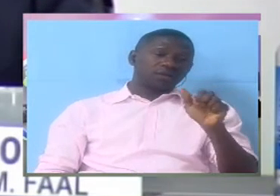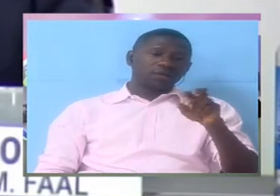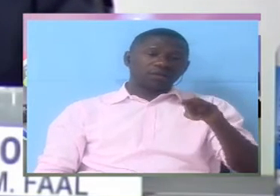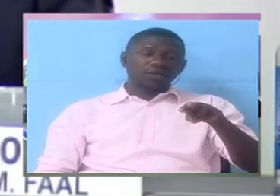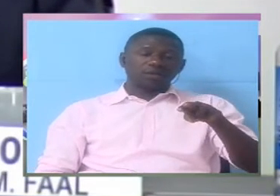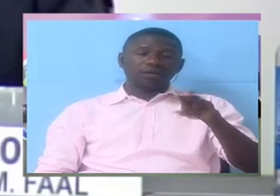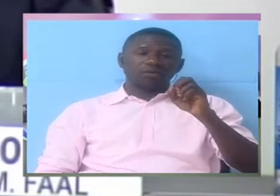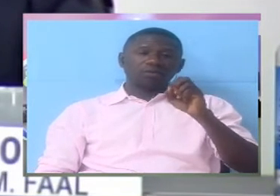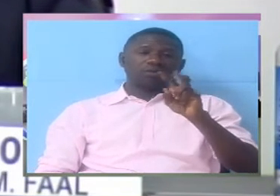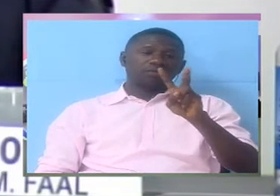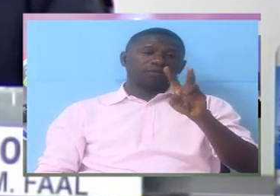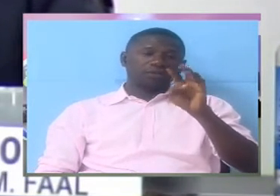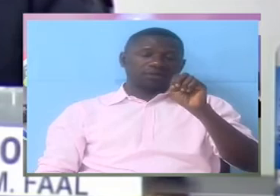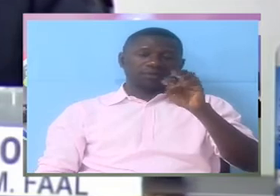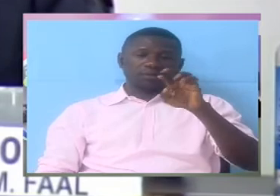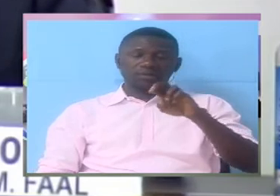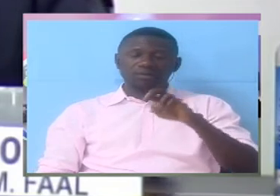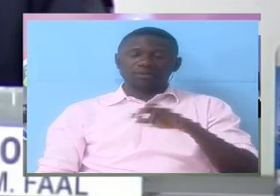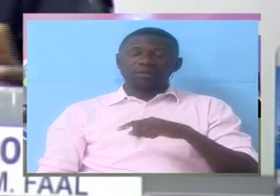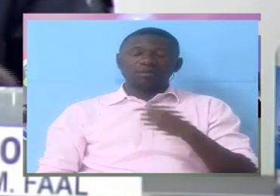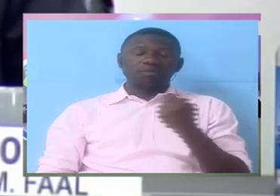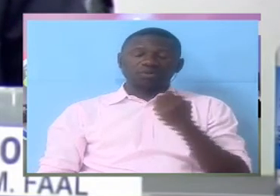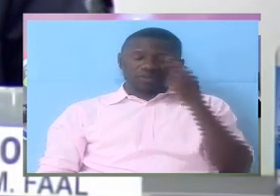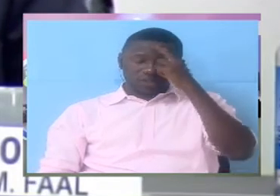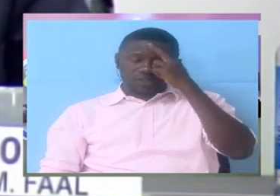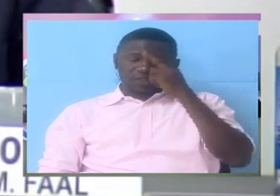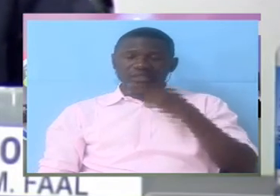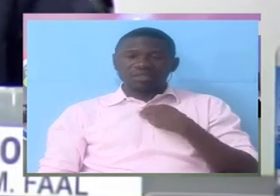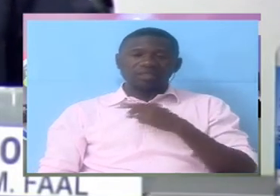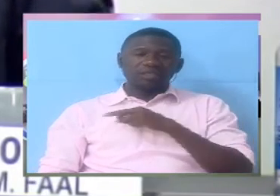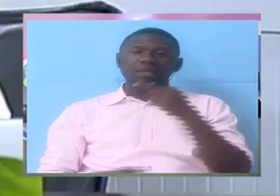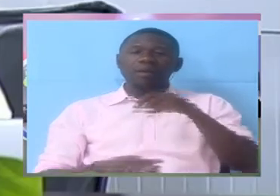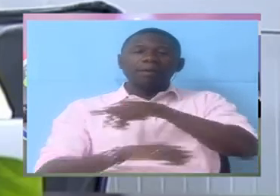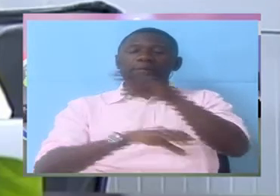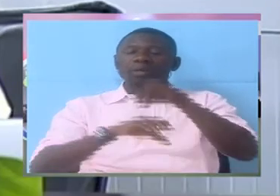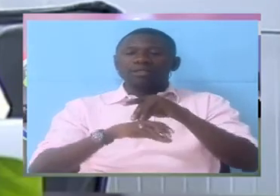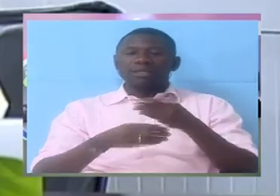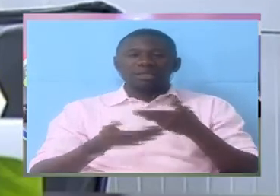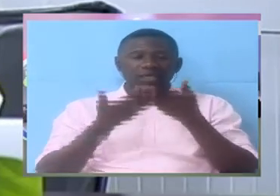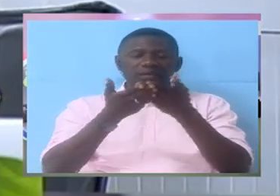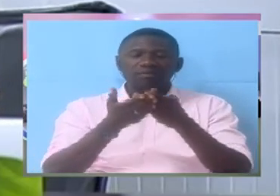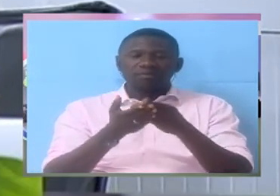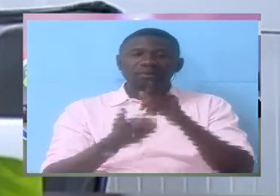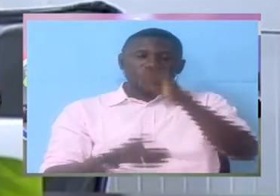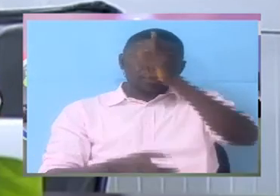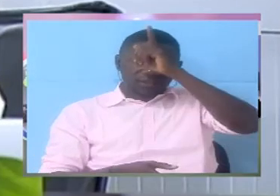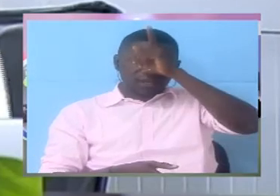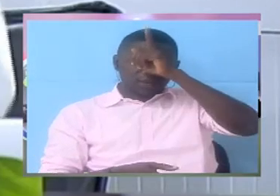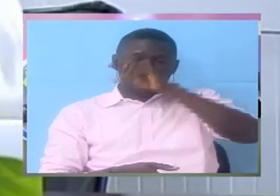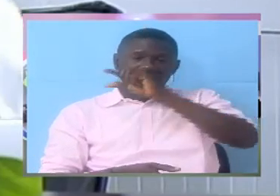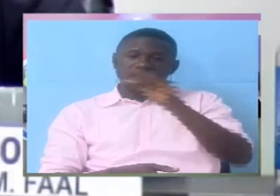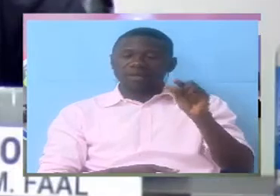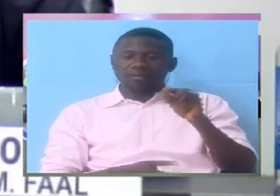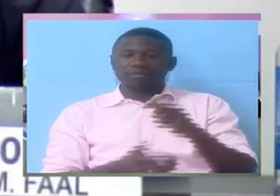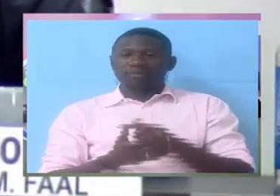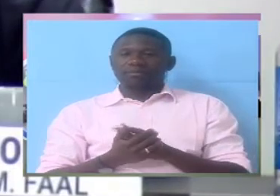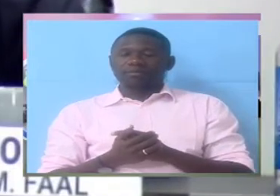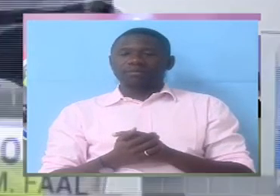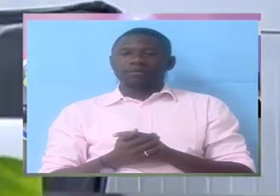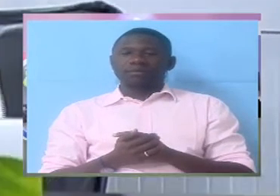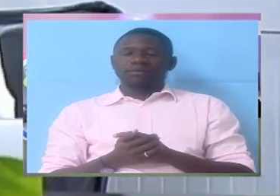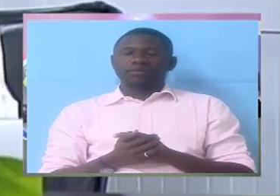them German names. Yes. Hanover. Berlin Wall, Berlin. Jerusalem Junction. Hanover. So, I have been to